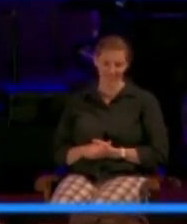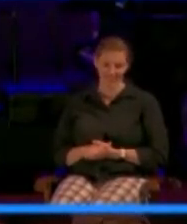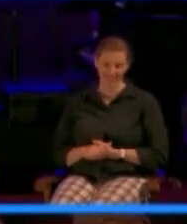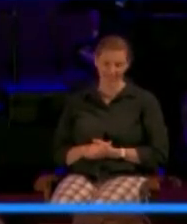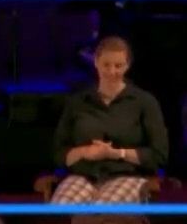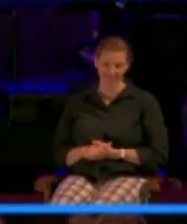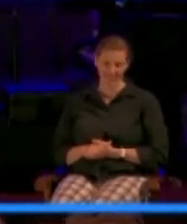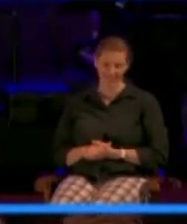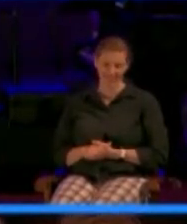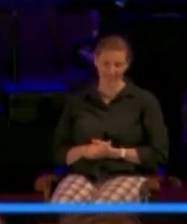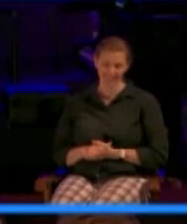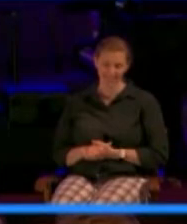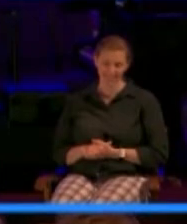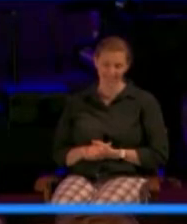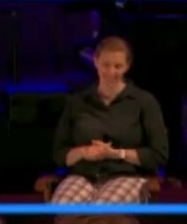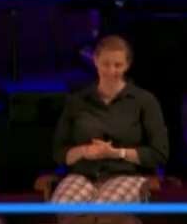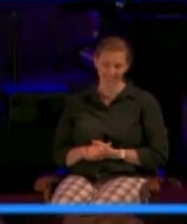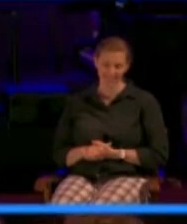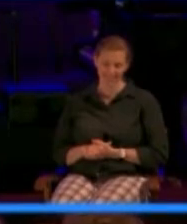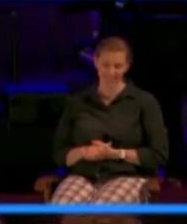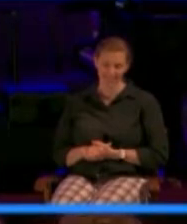And then the story says